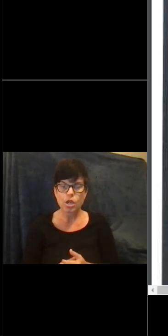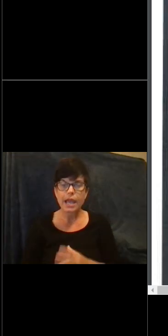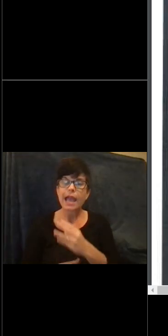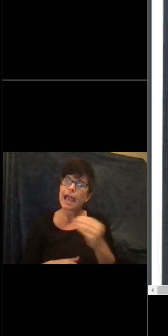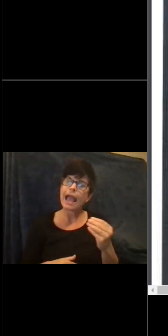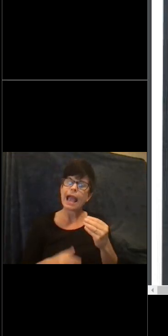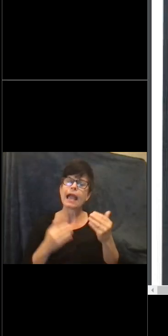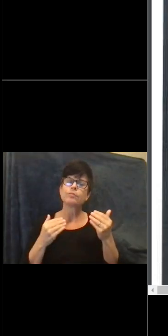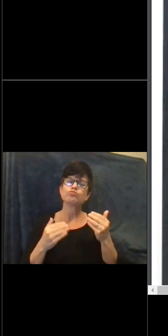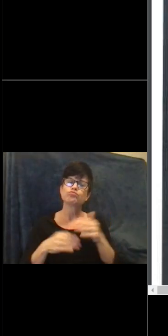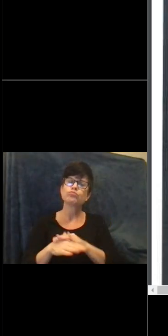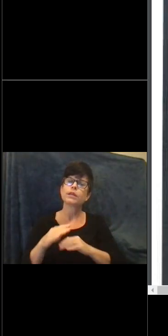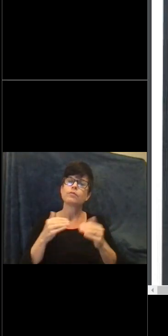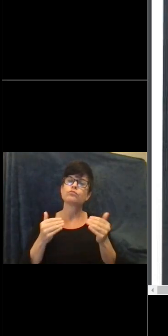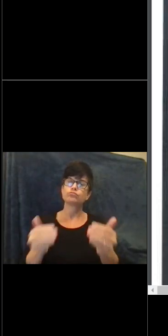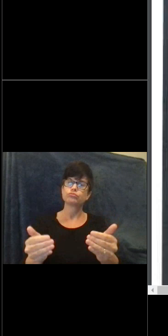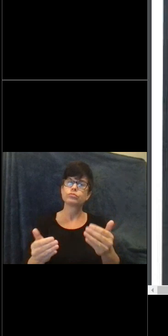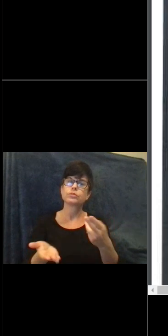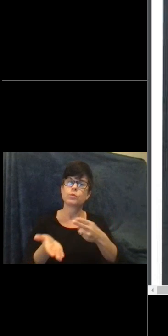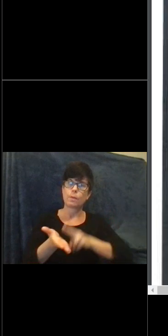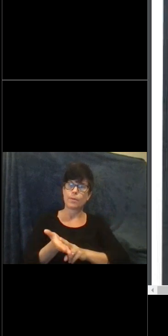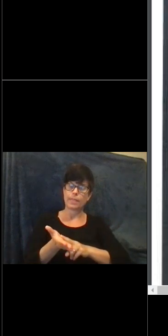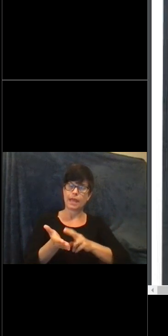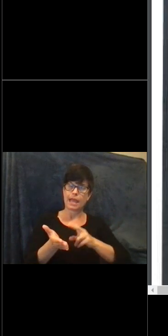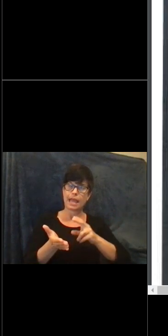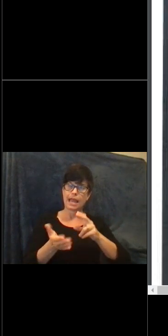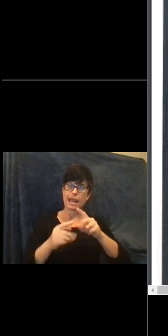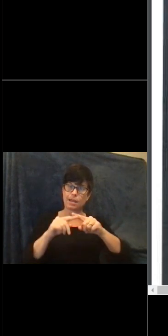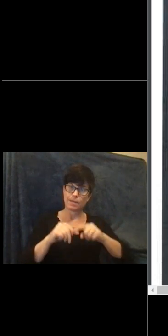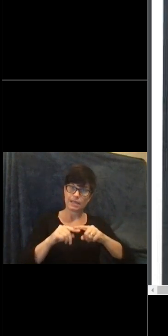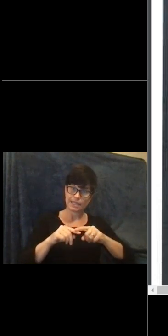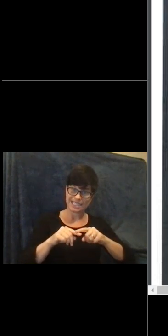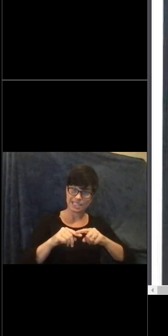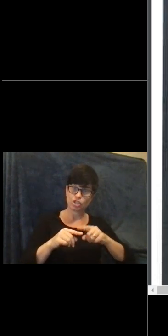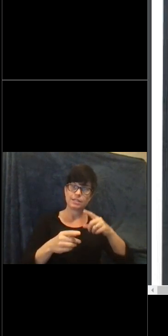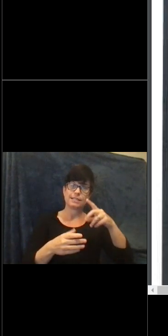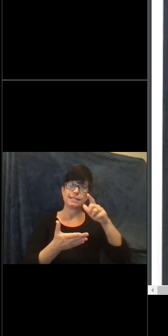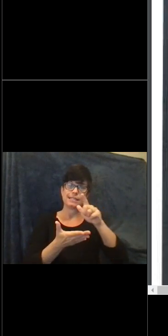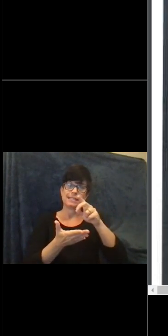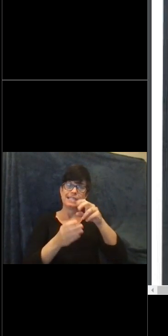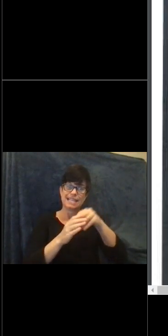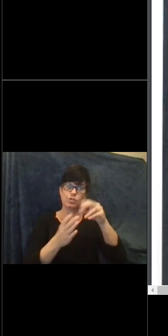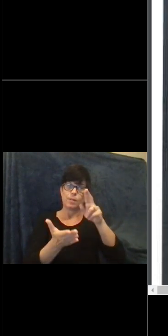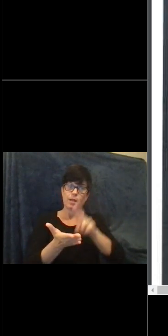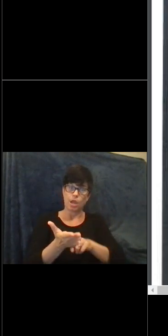where those needs are met, just like you explained, Catherine.